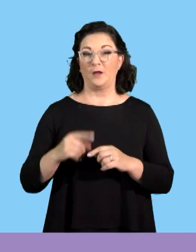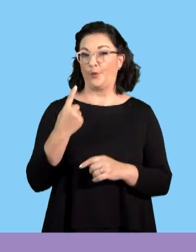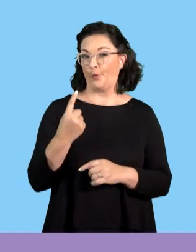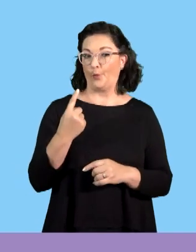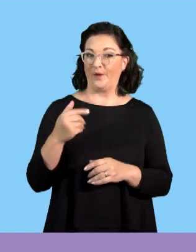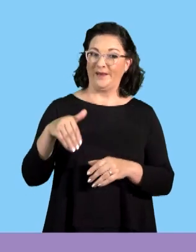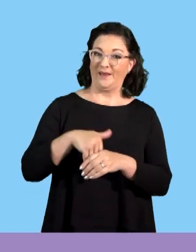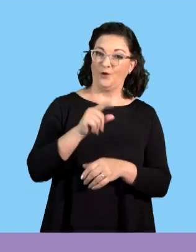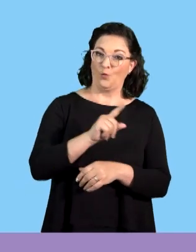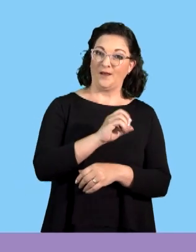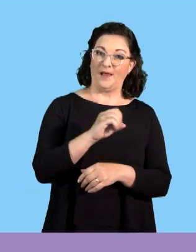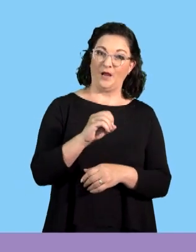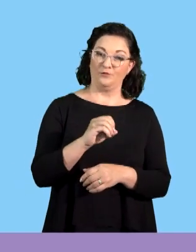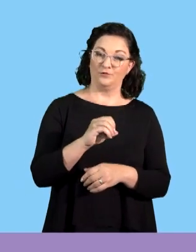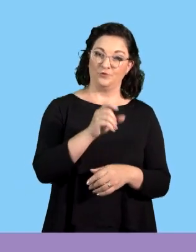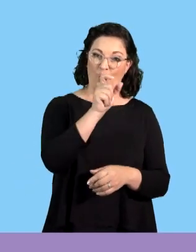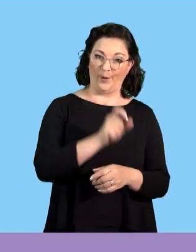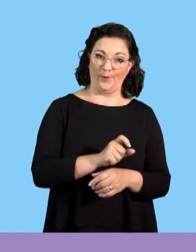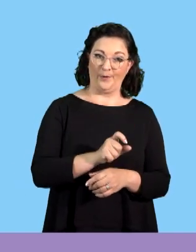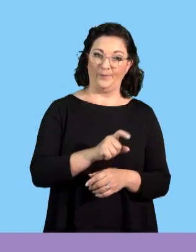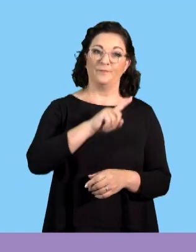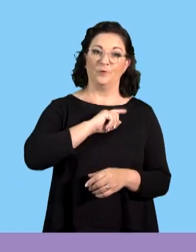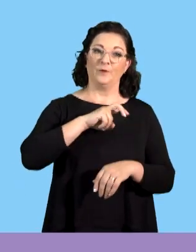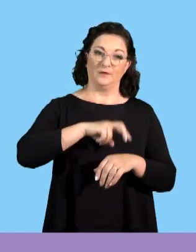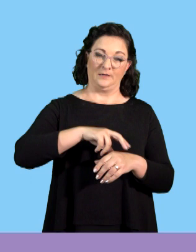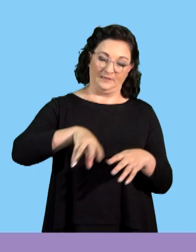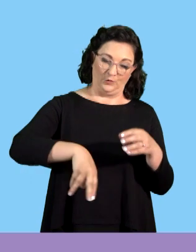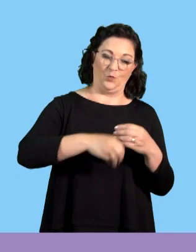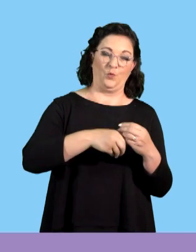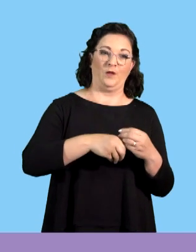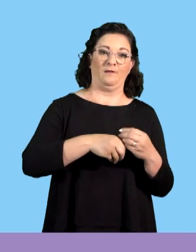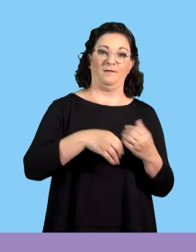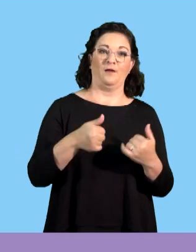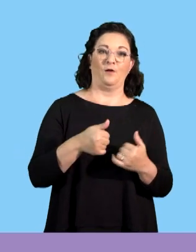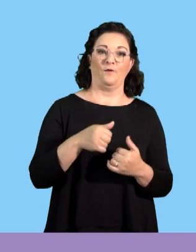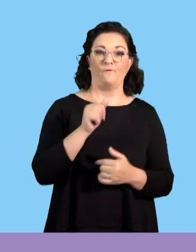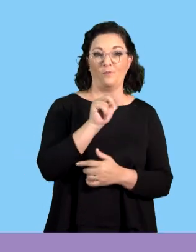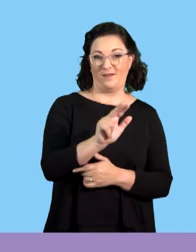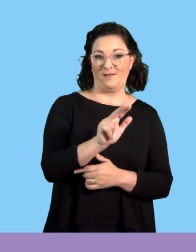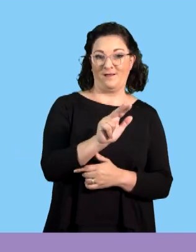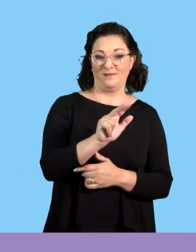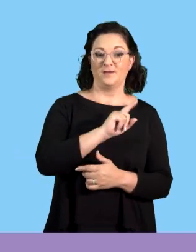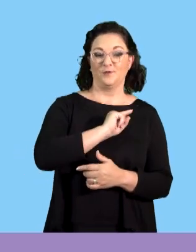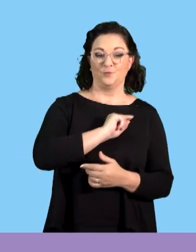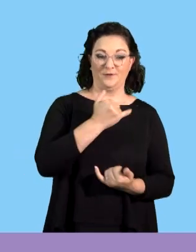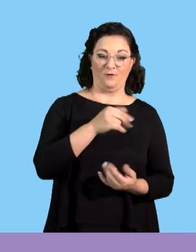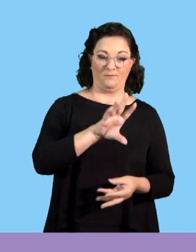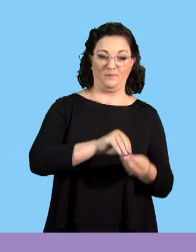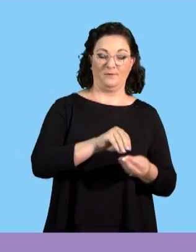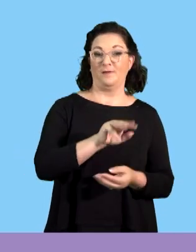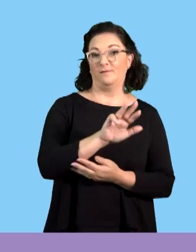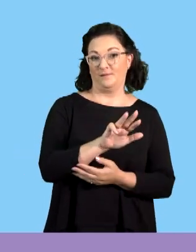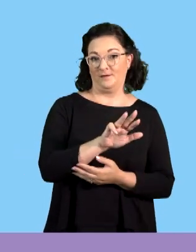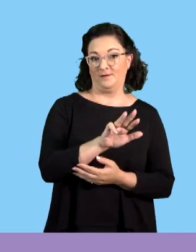of the hundreds. Then we would then have to add the 1 to the 8 hundredths. Now you have 9